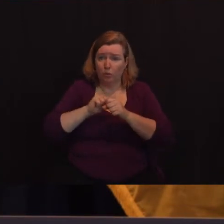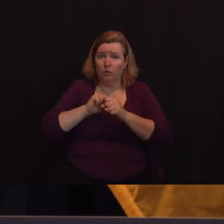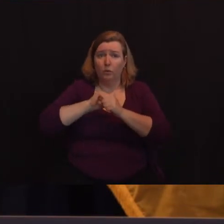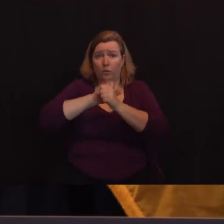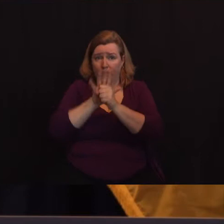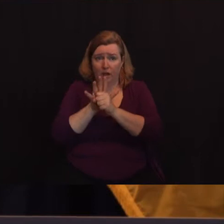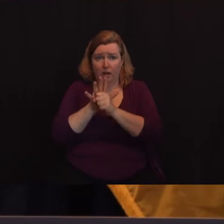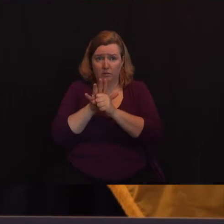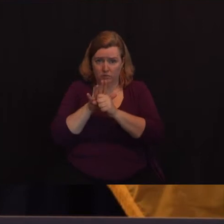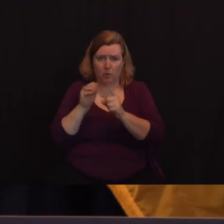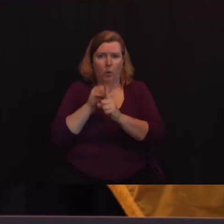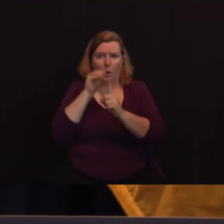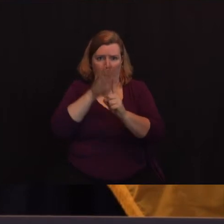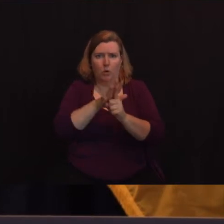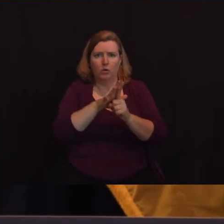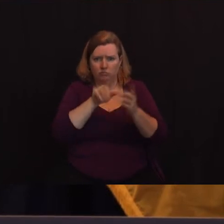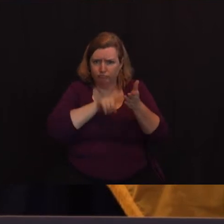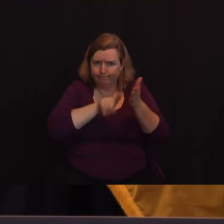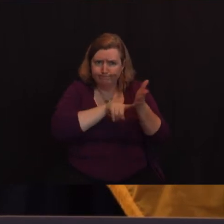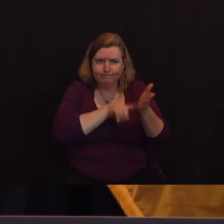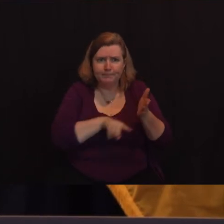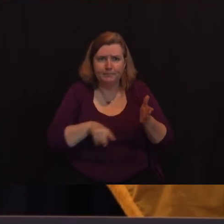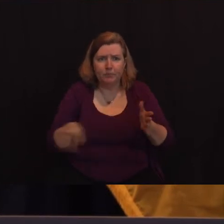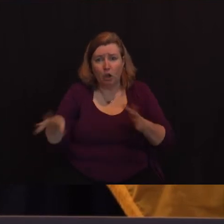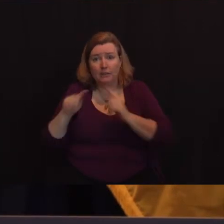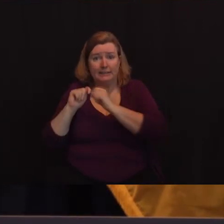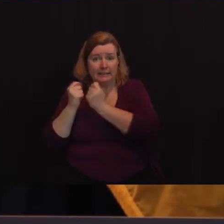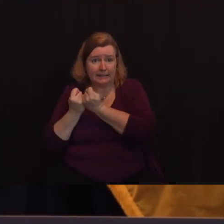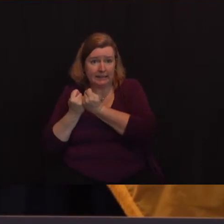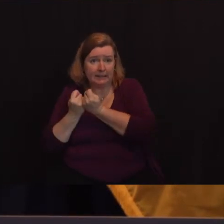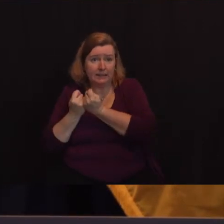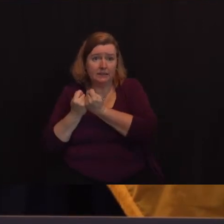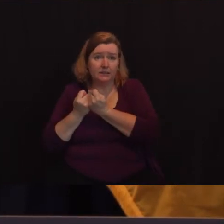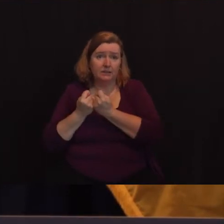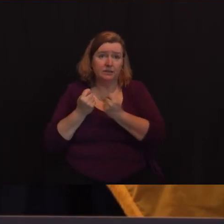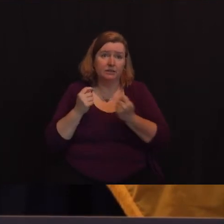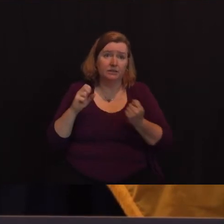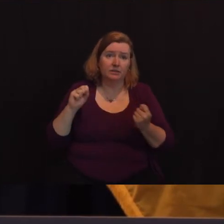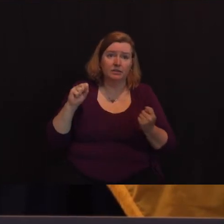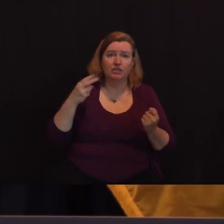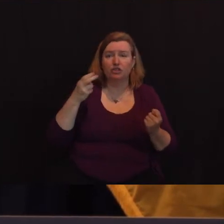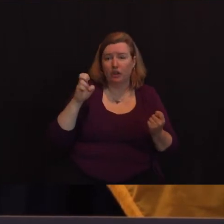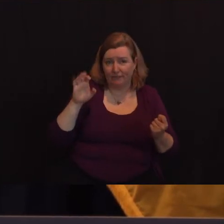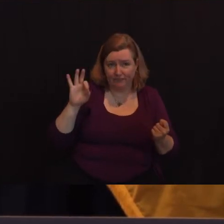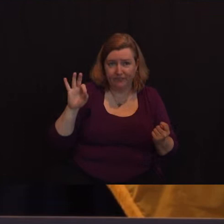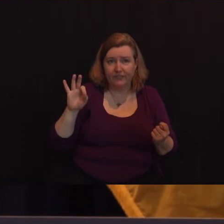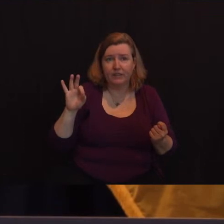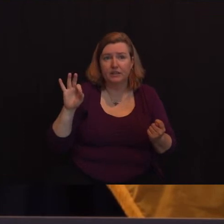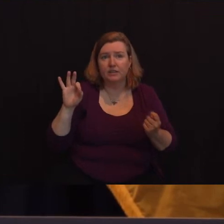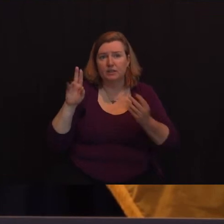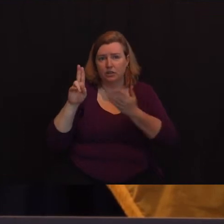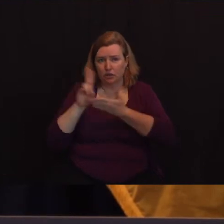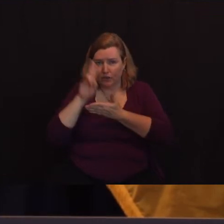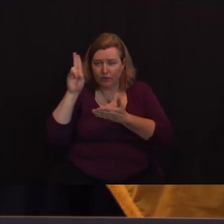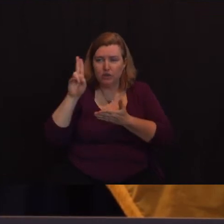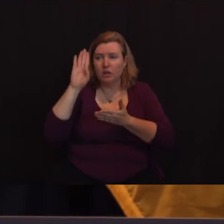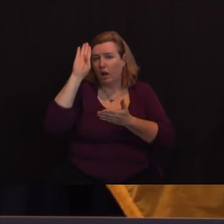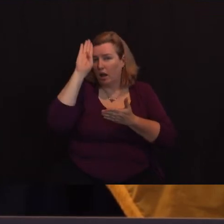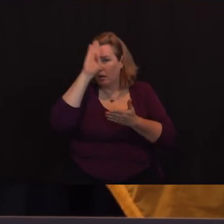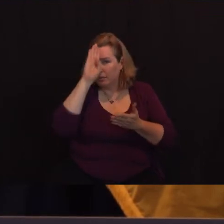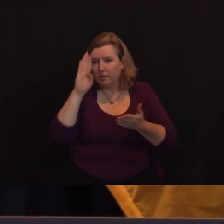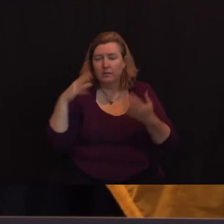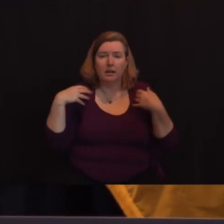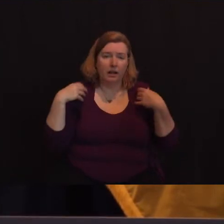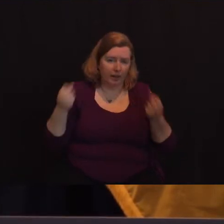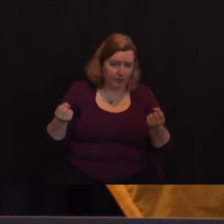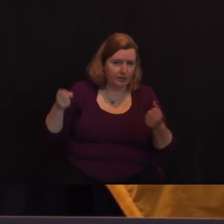is being looked after by you and your team and Sharif and his team at University Hospital. Thank you for that. Dustin, good